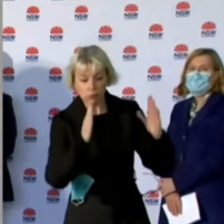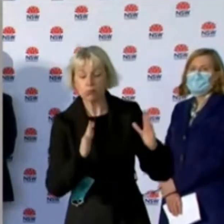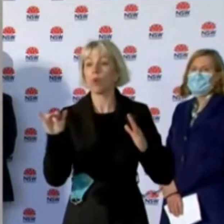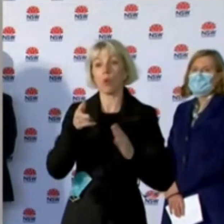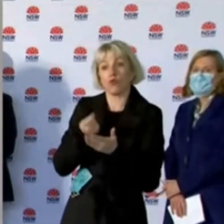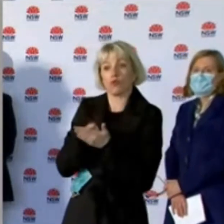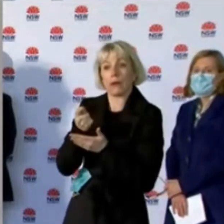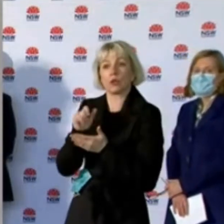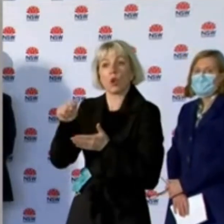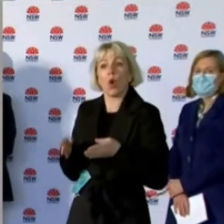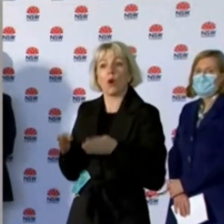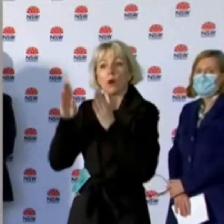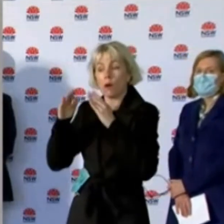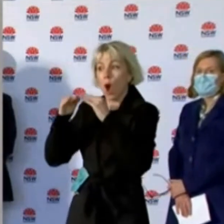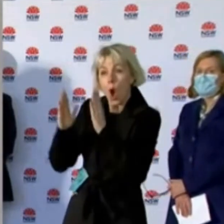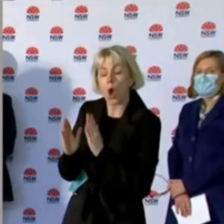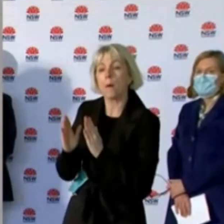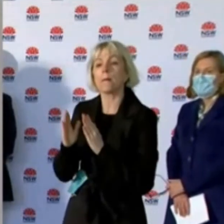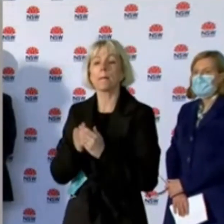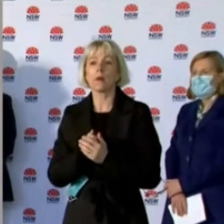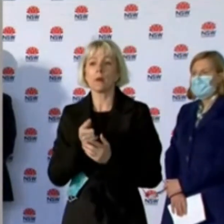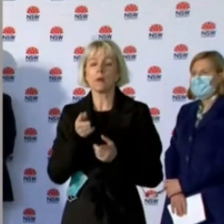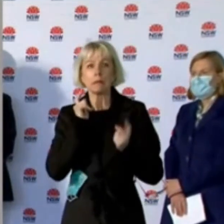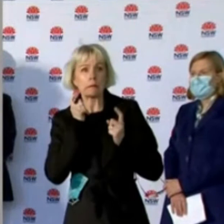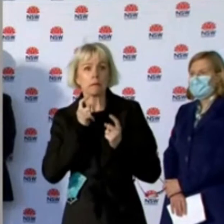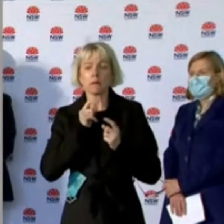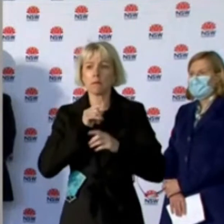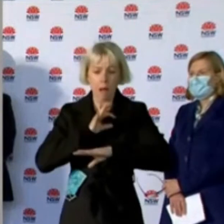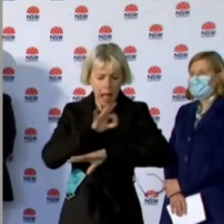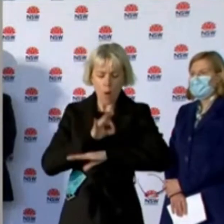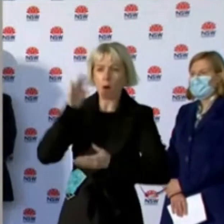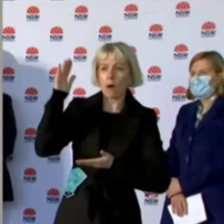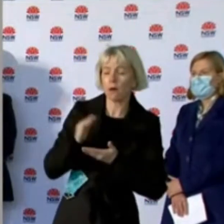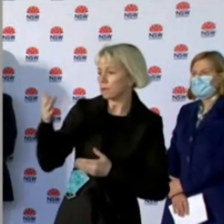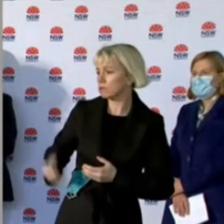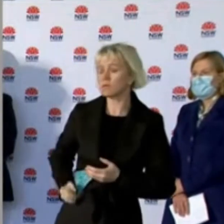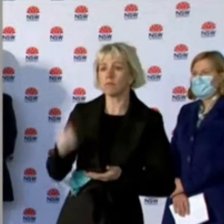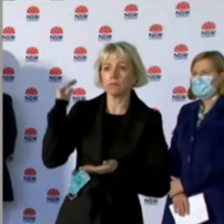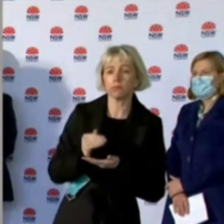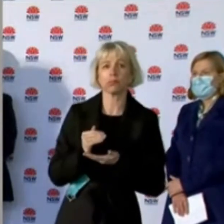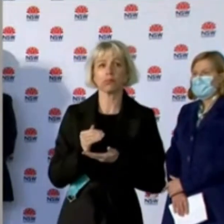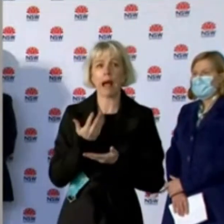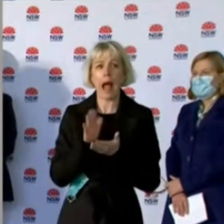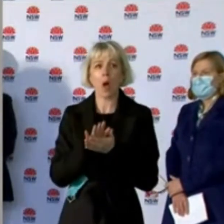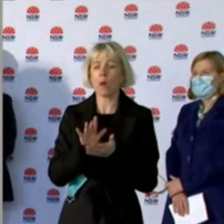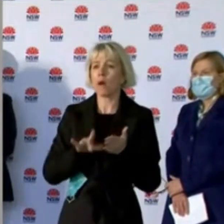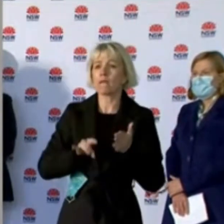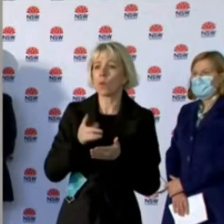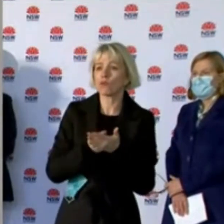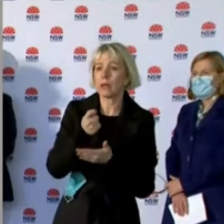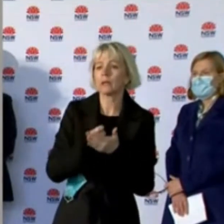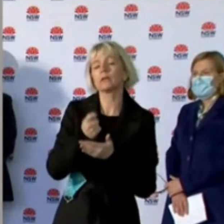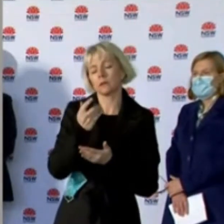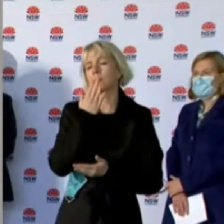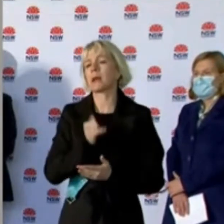and have had hours reduced, that you can also get support. You can contact Service New South Wales if you're a retail or commercial tenant. If